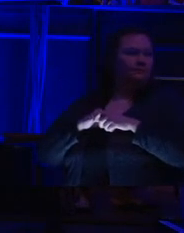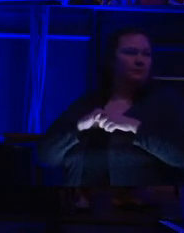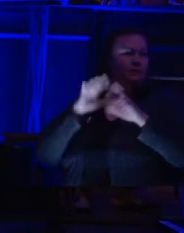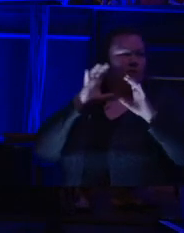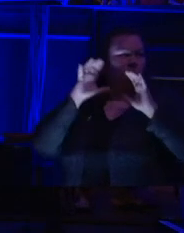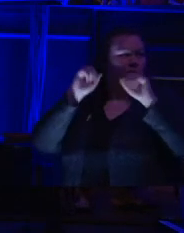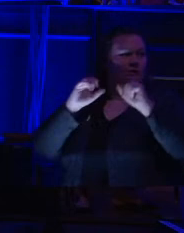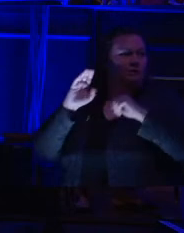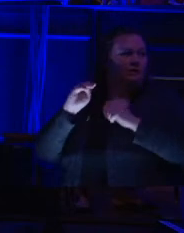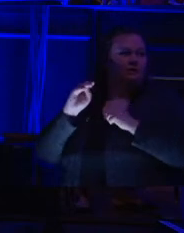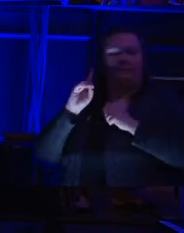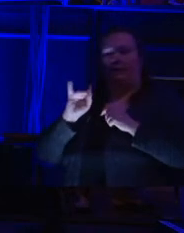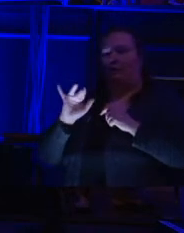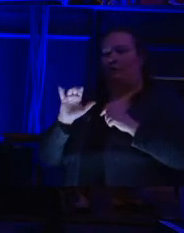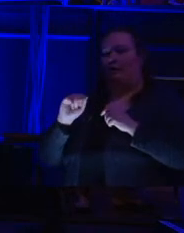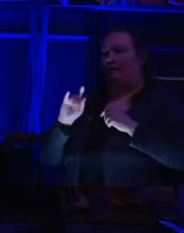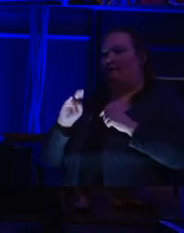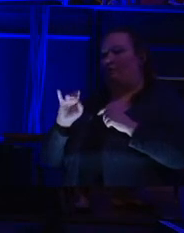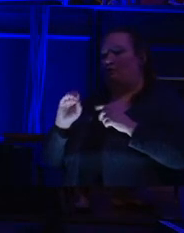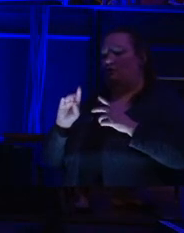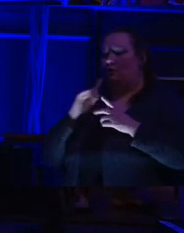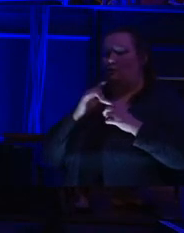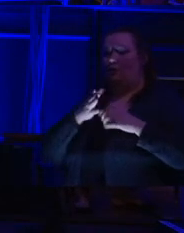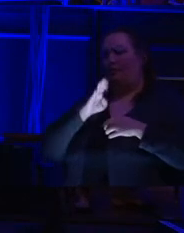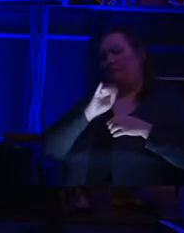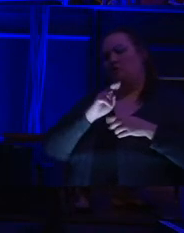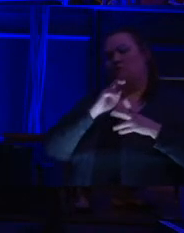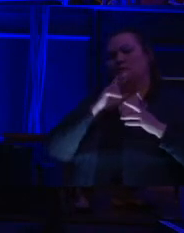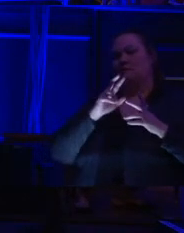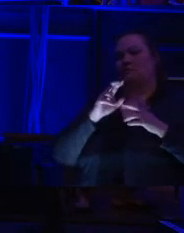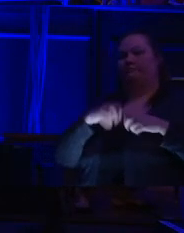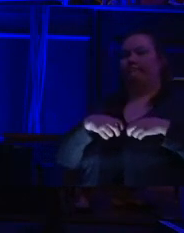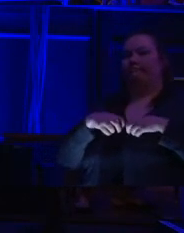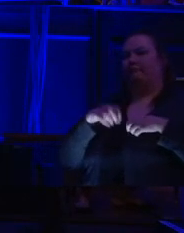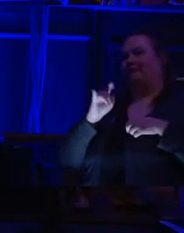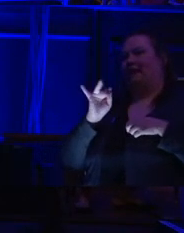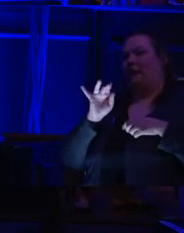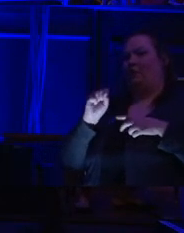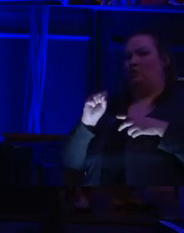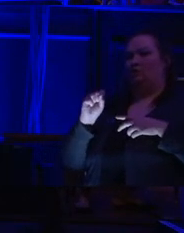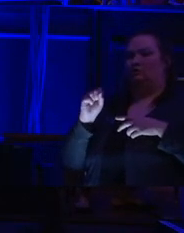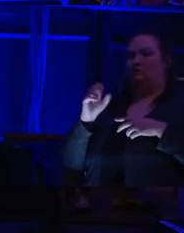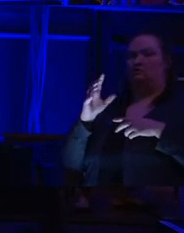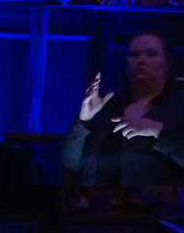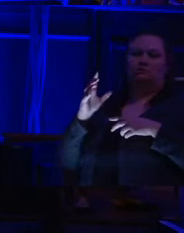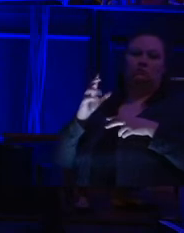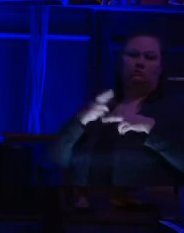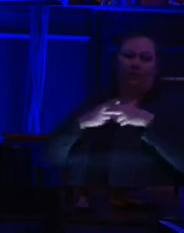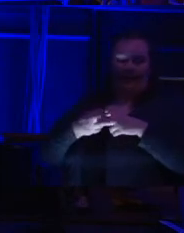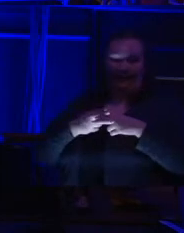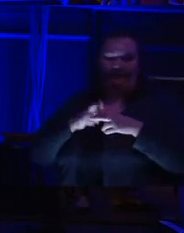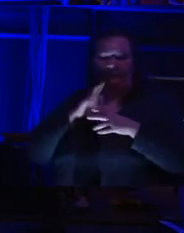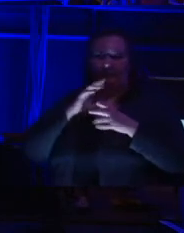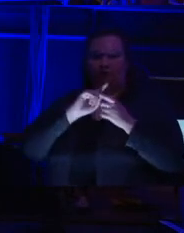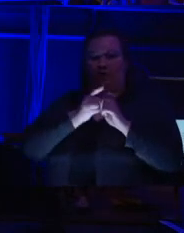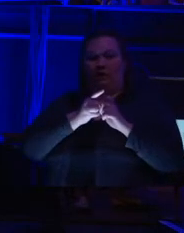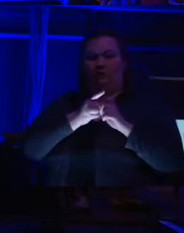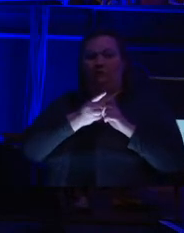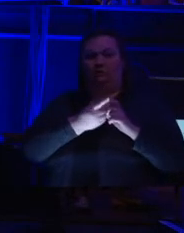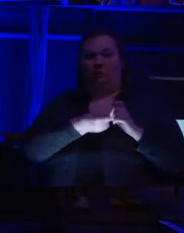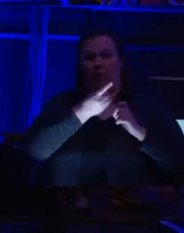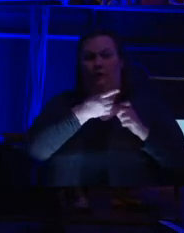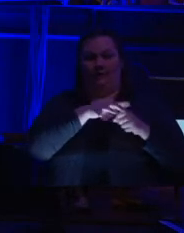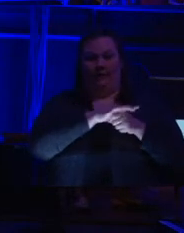President Marion Burton, after whom the Burton Tower just outside is named, then transformed our central campus with the